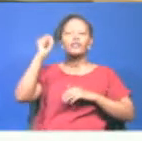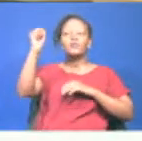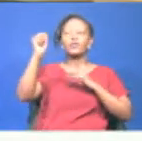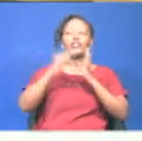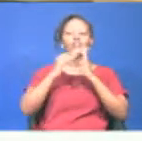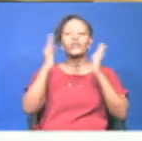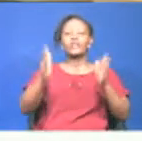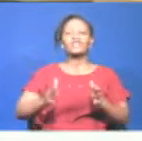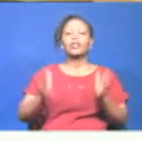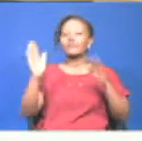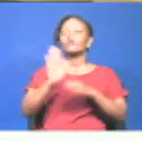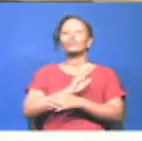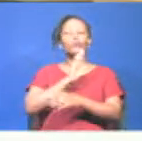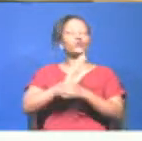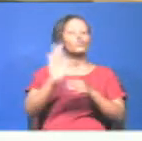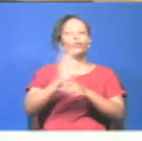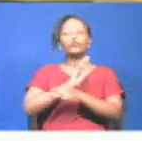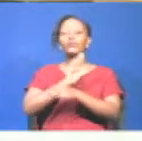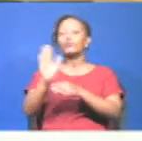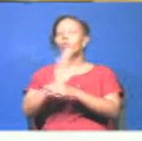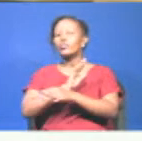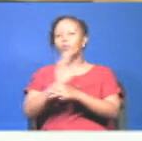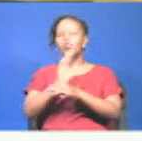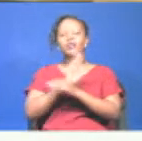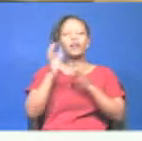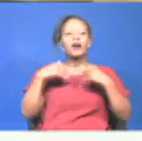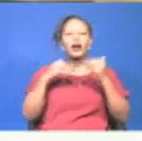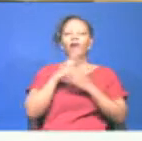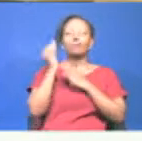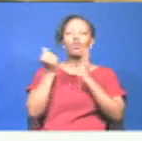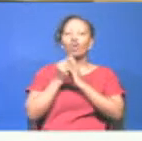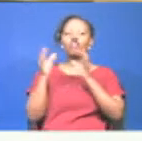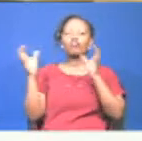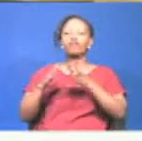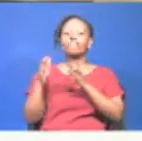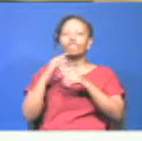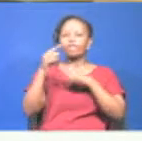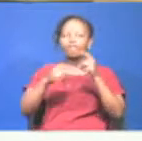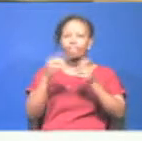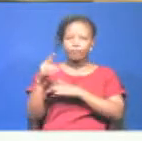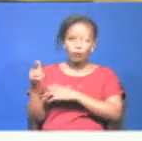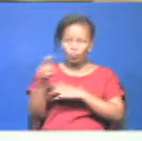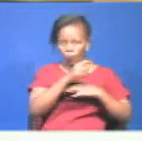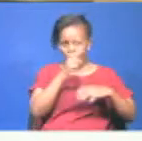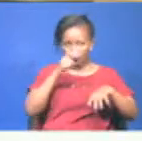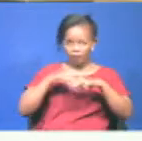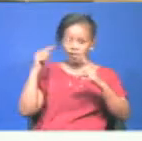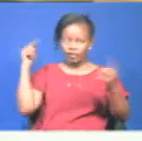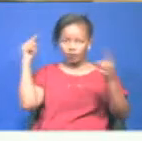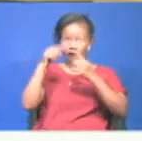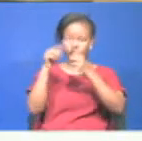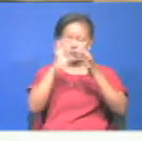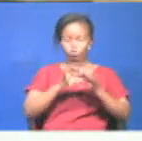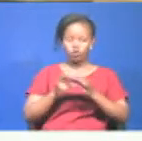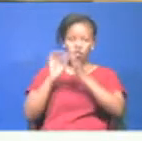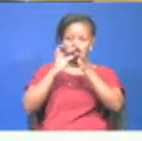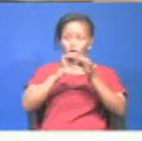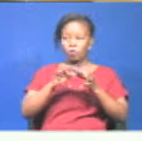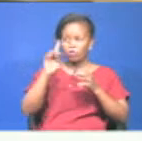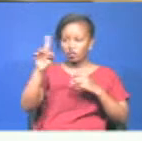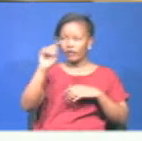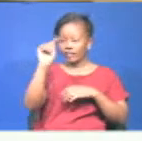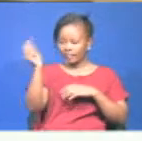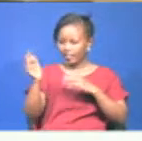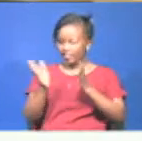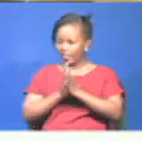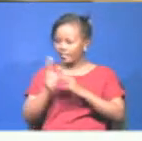leaving anything to chance. We have able teams on the ground. This as Azimula Umoja, One Kenya Coalition and the Kenya Kwanza